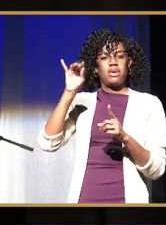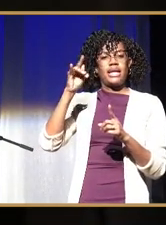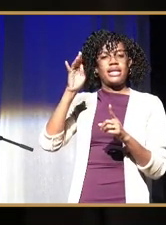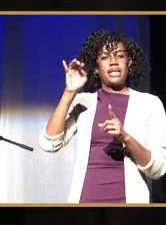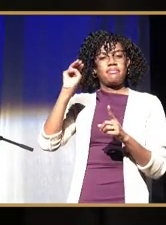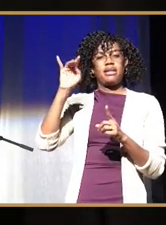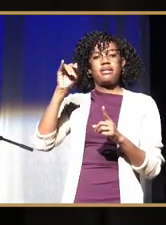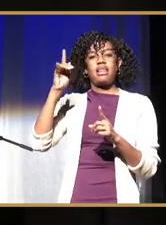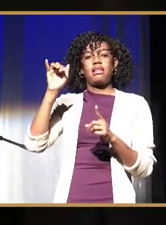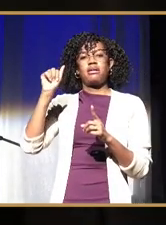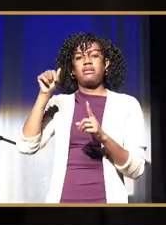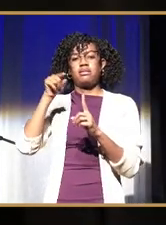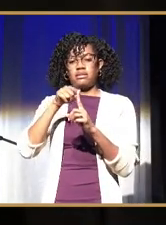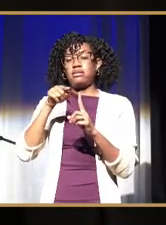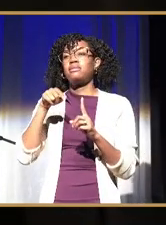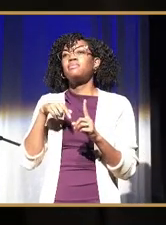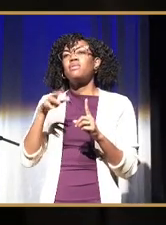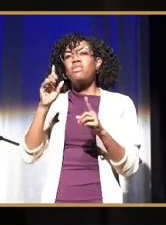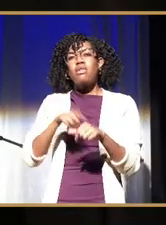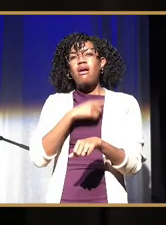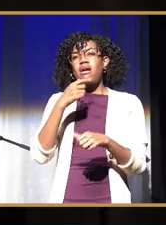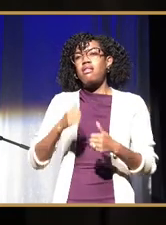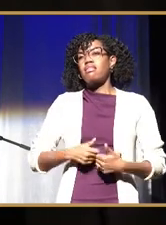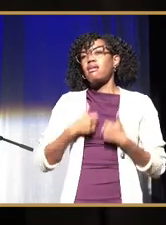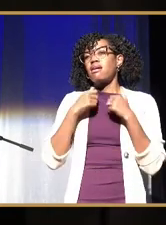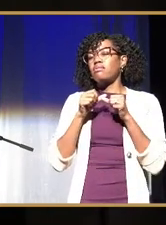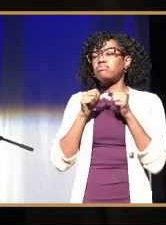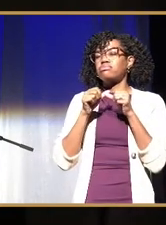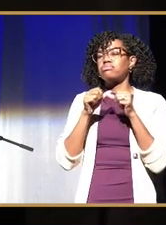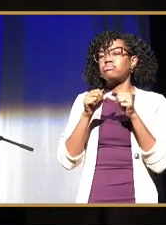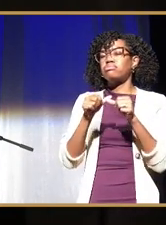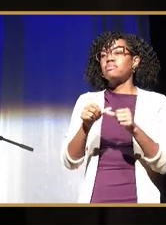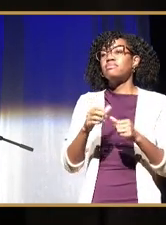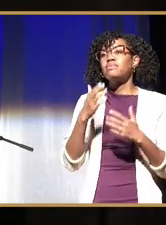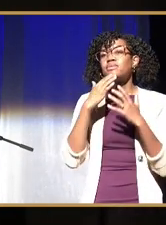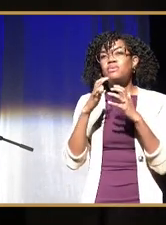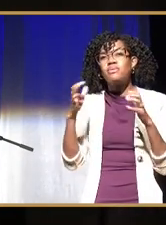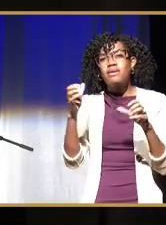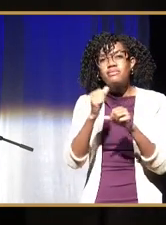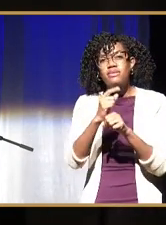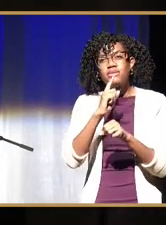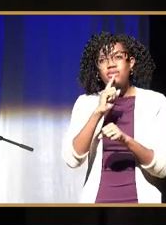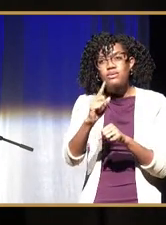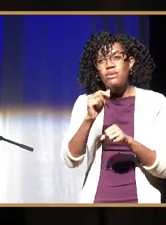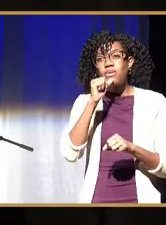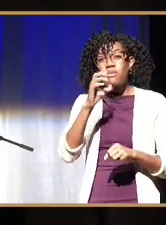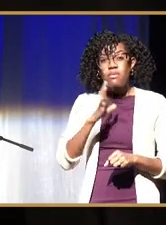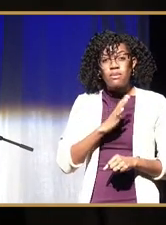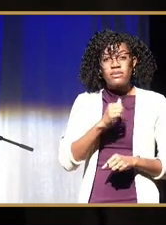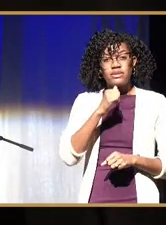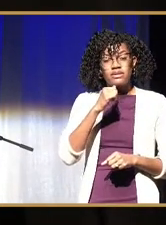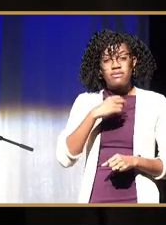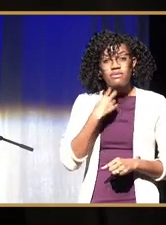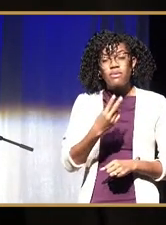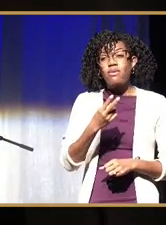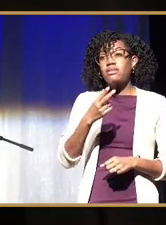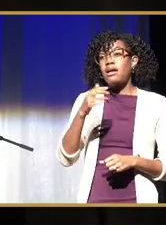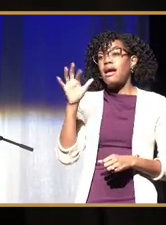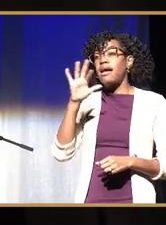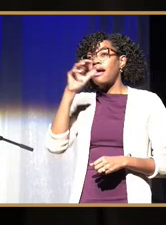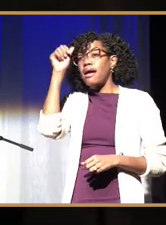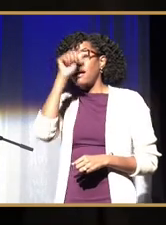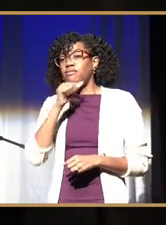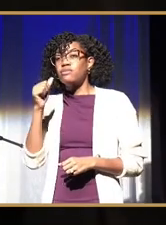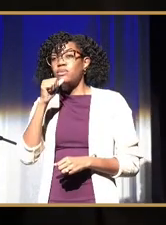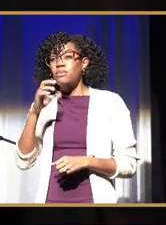live. Thank you for this honor, for ensuring a woman's voice, an African woman's voice, a